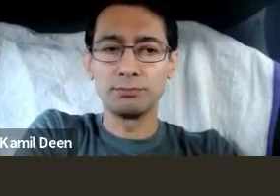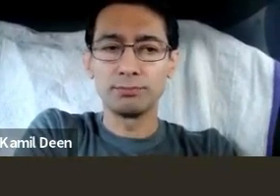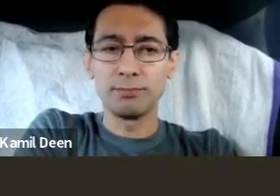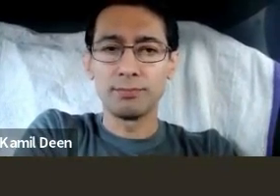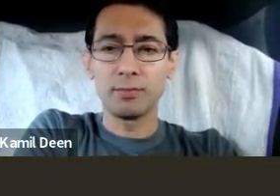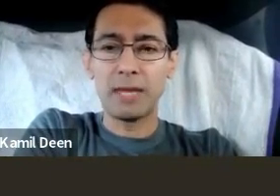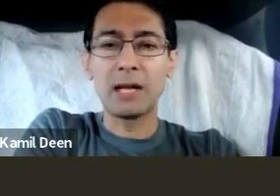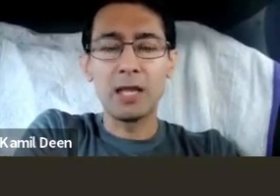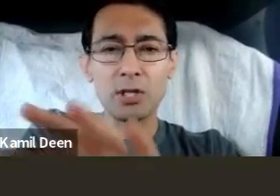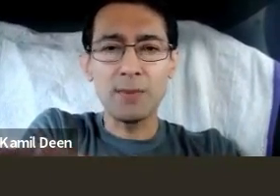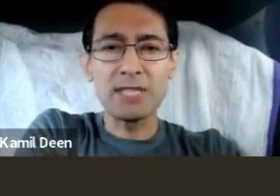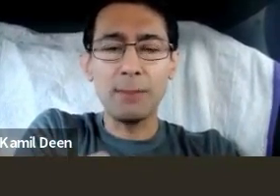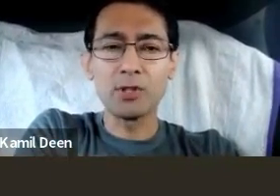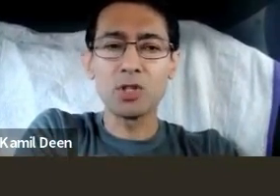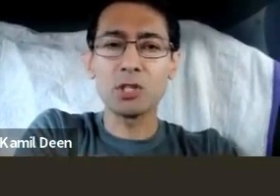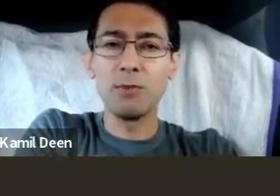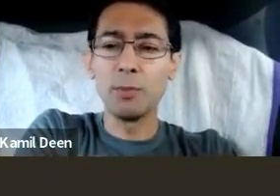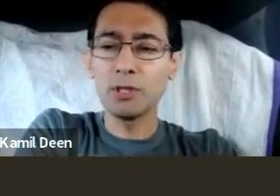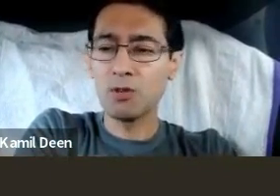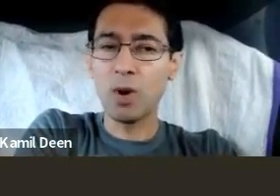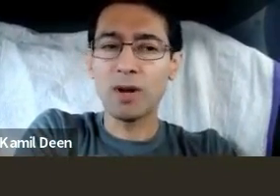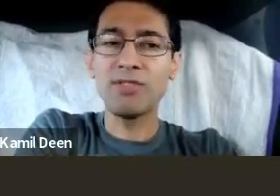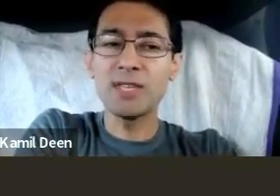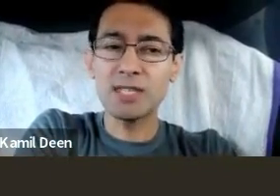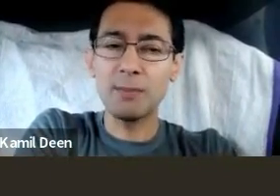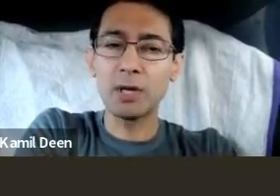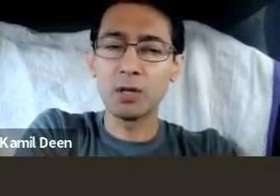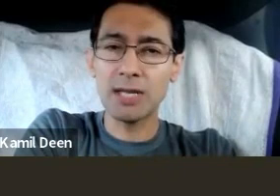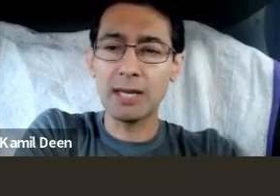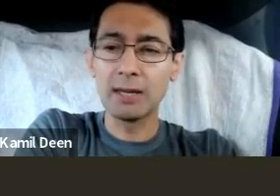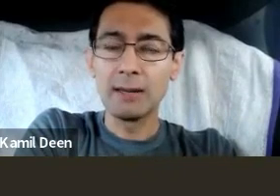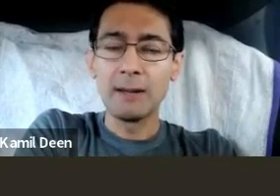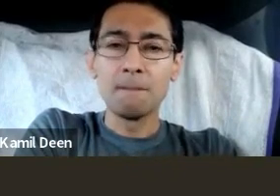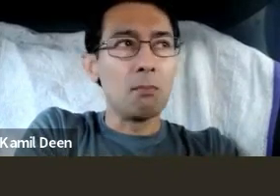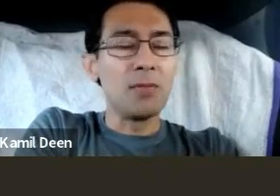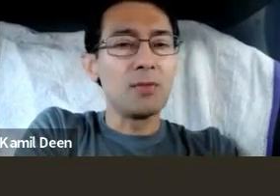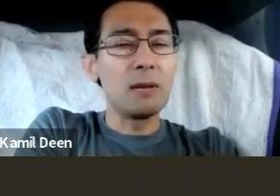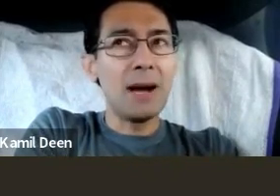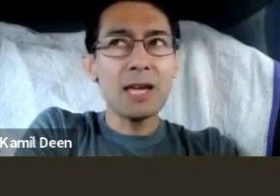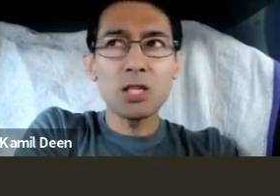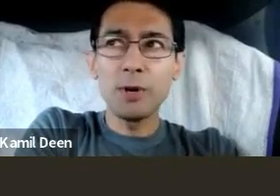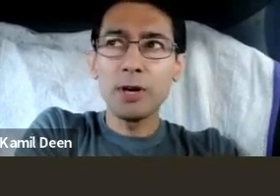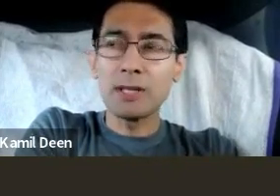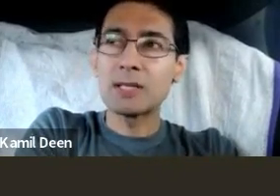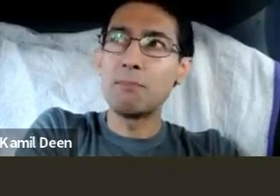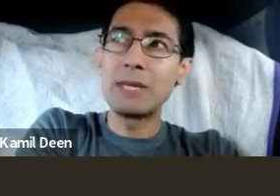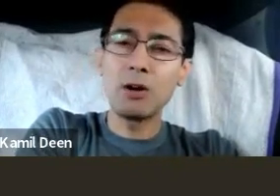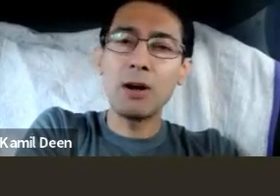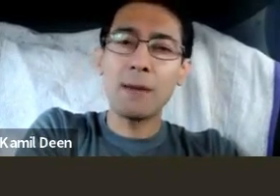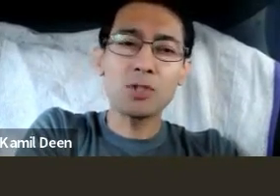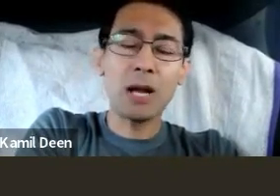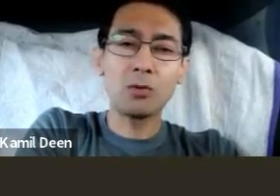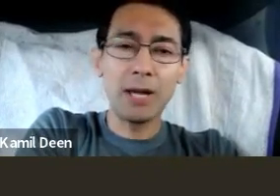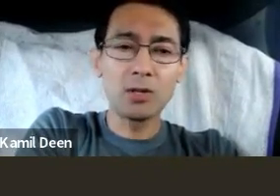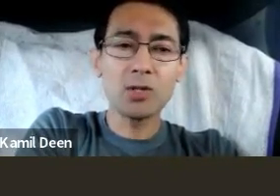do. And I'll give you some examples in just a moment of what a thesis statement looks like. But in my experience,